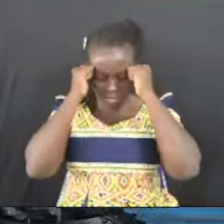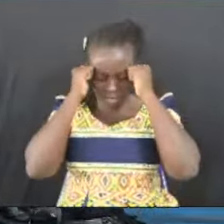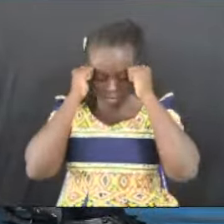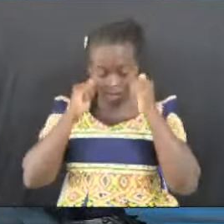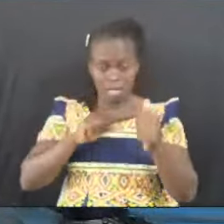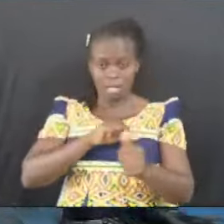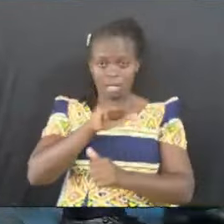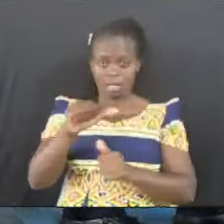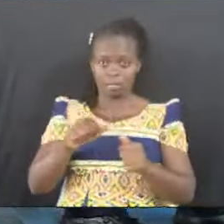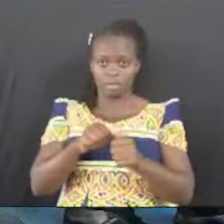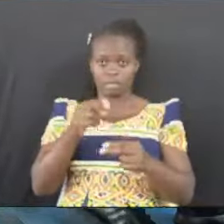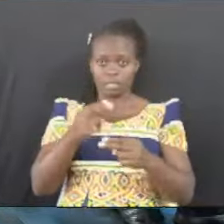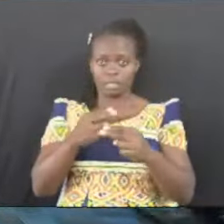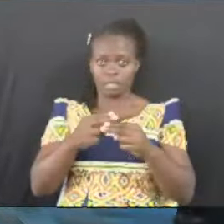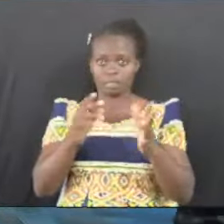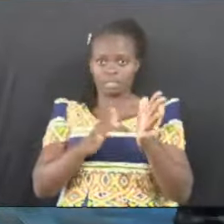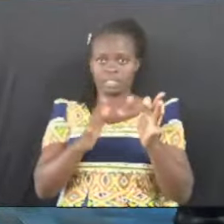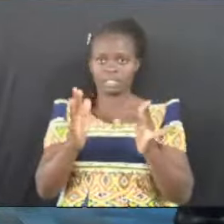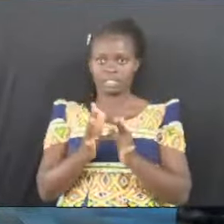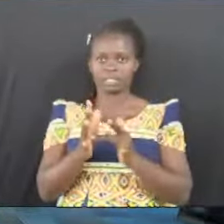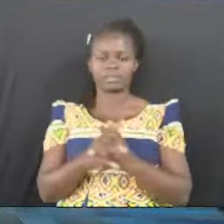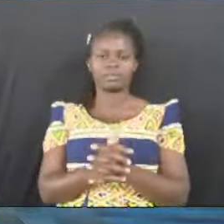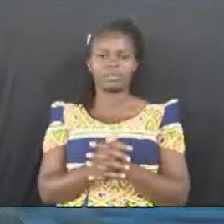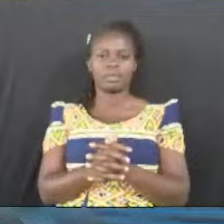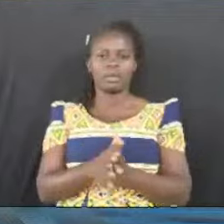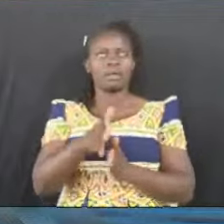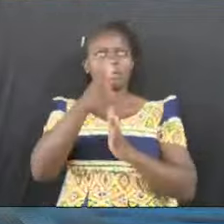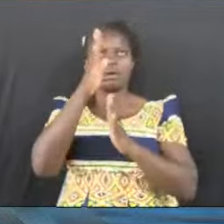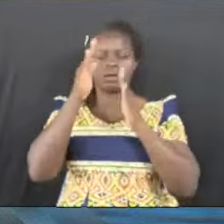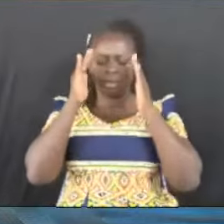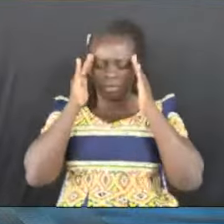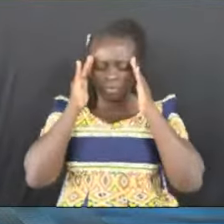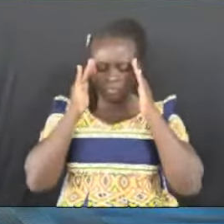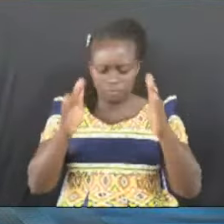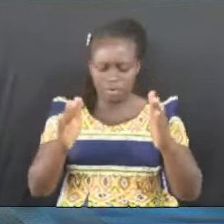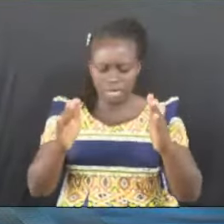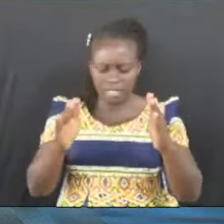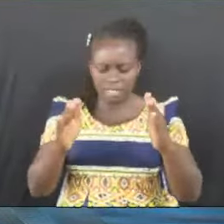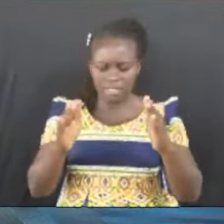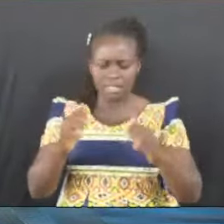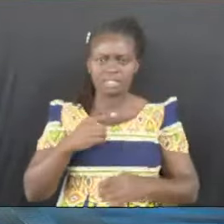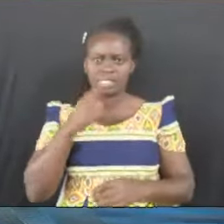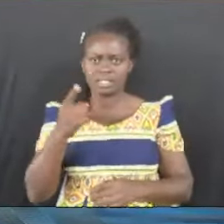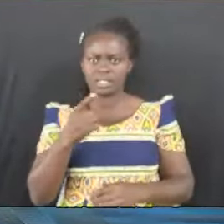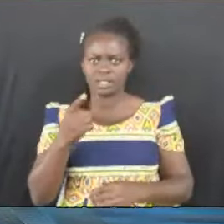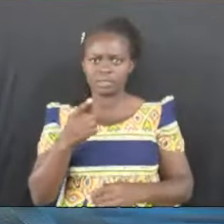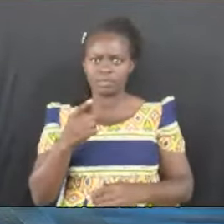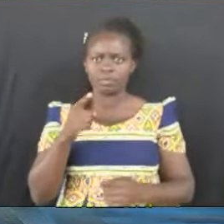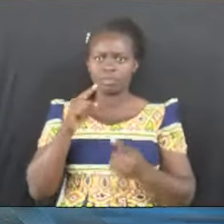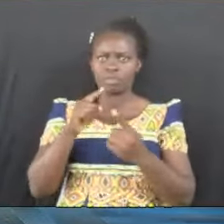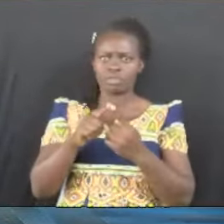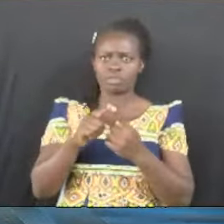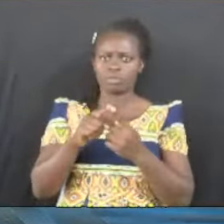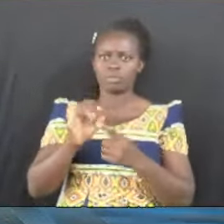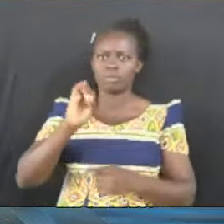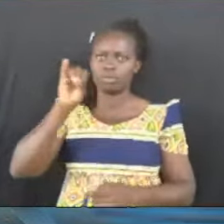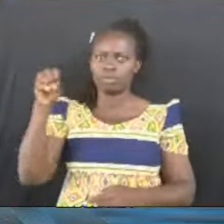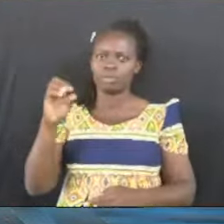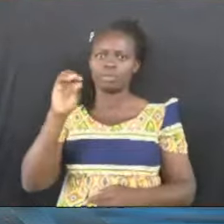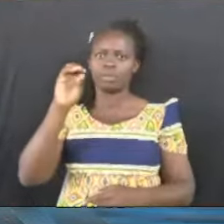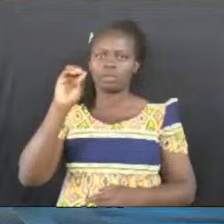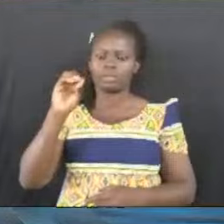very intentional by saying to Joseph and Mary, you shall call his name